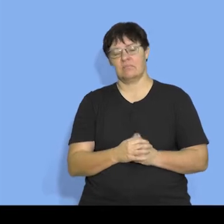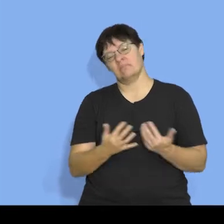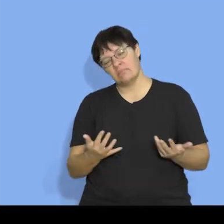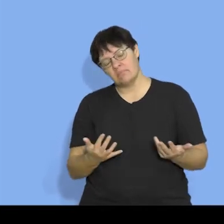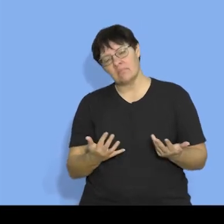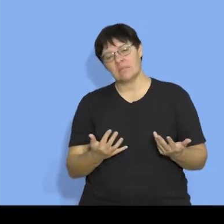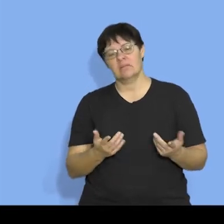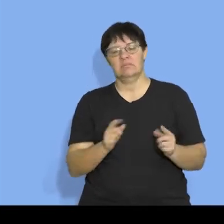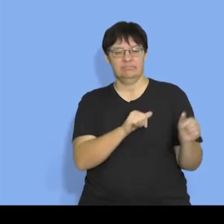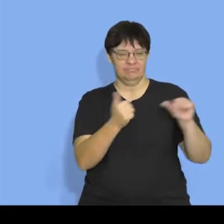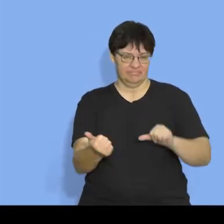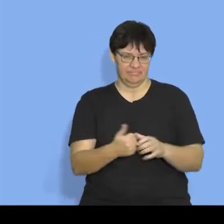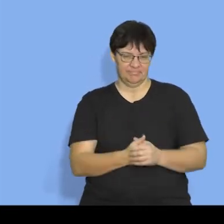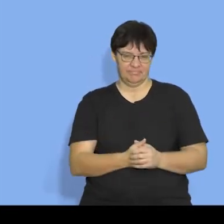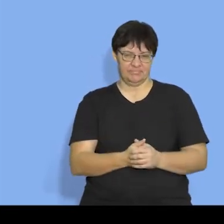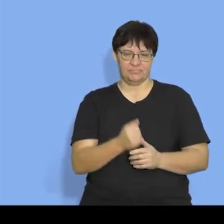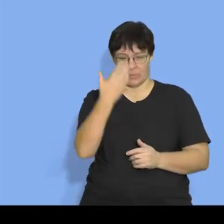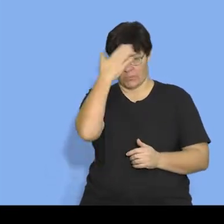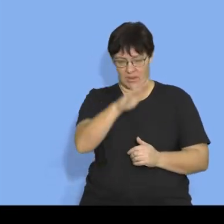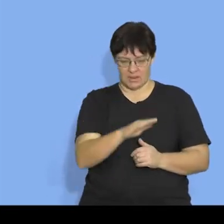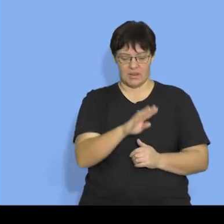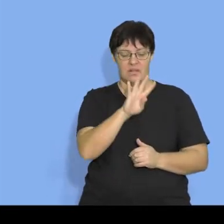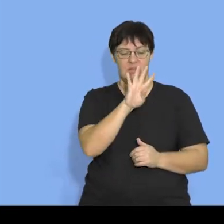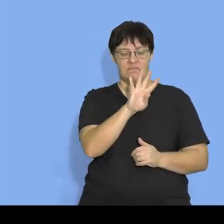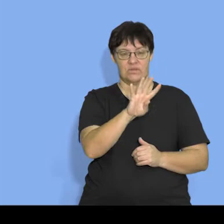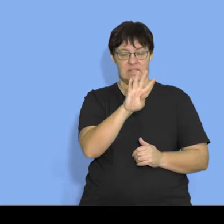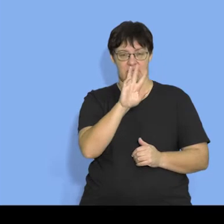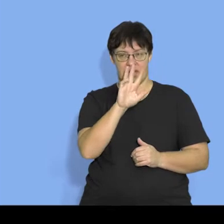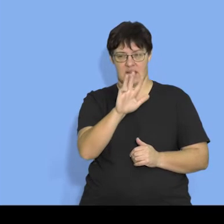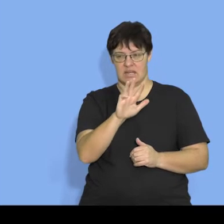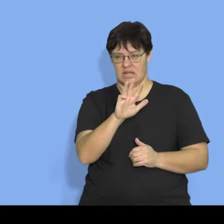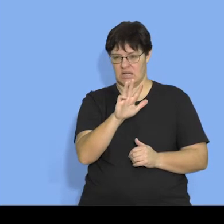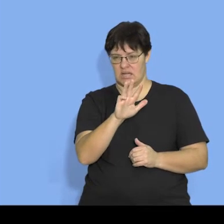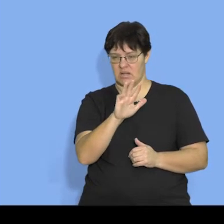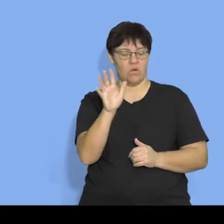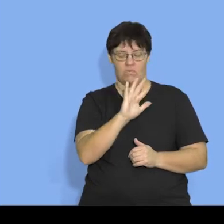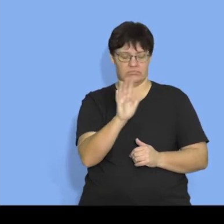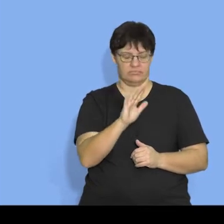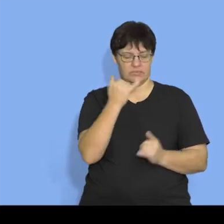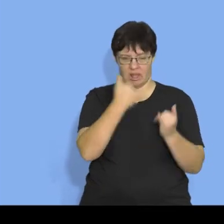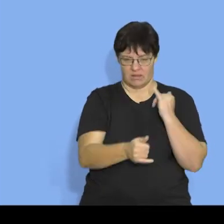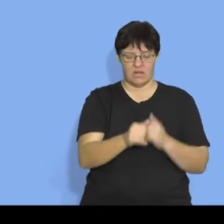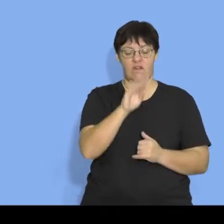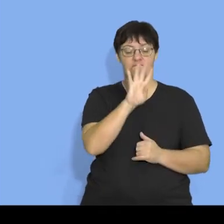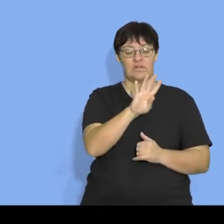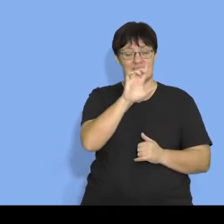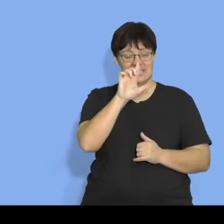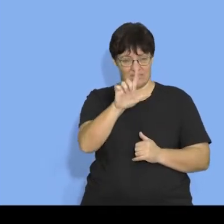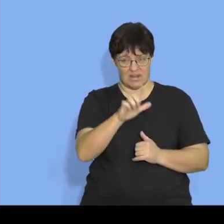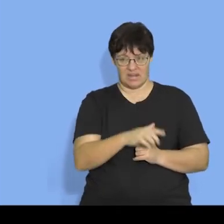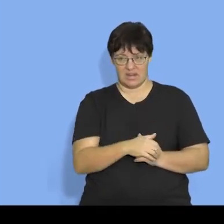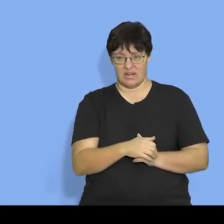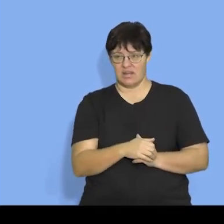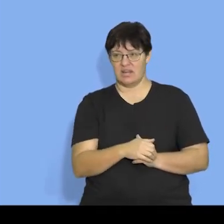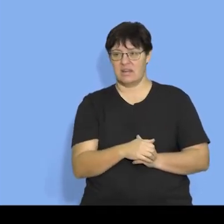it on the next slide. So we knew it took 49. Let's just check. Oh, sorry, 47. I was going to make